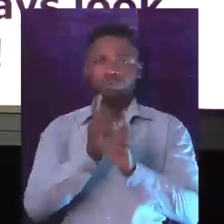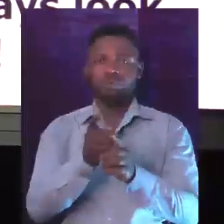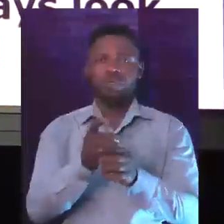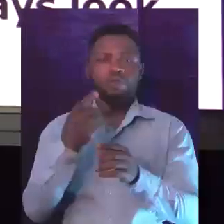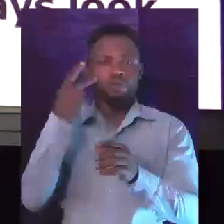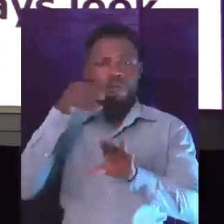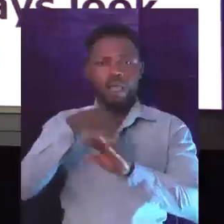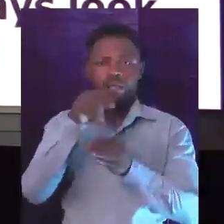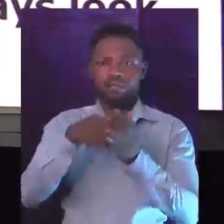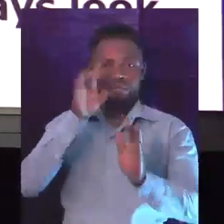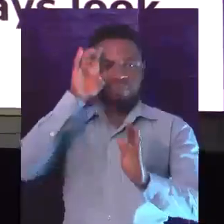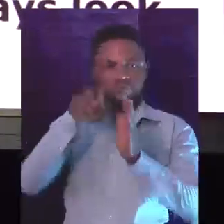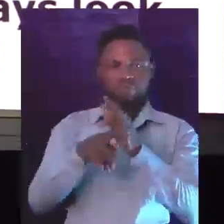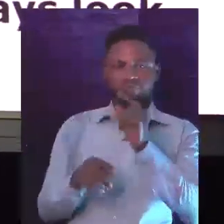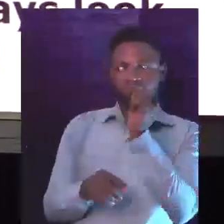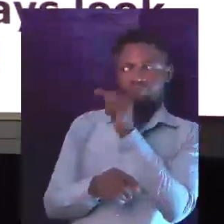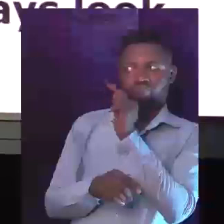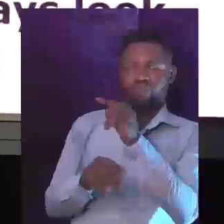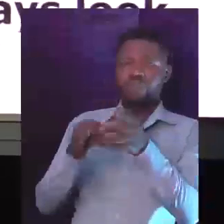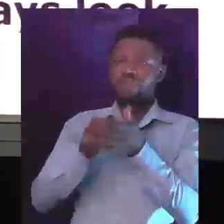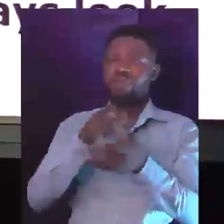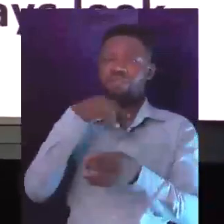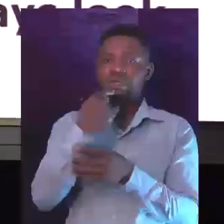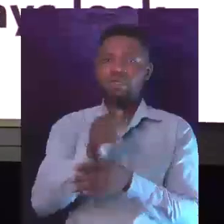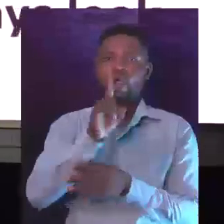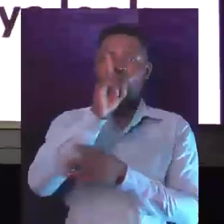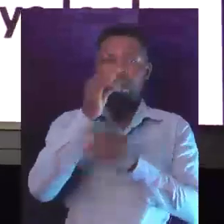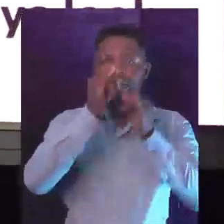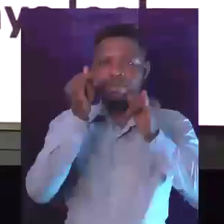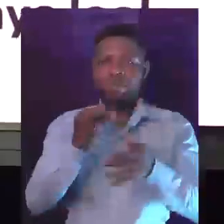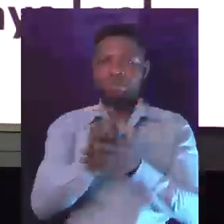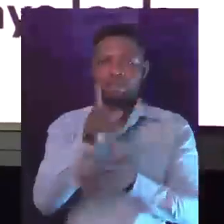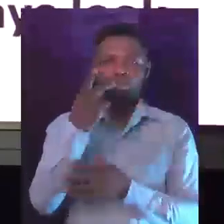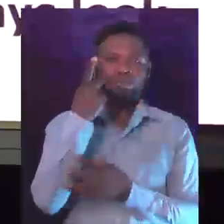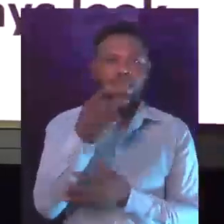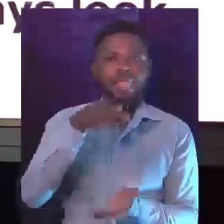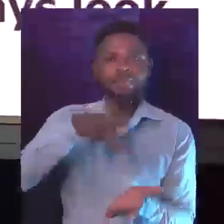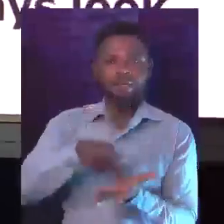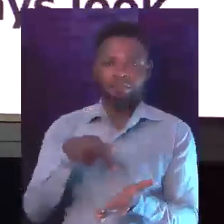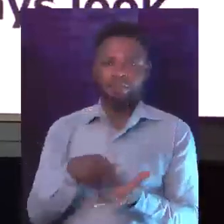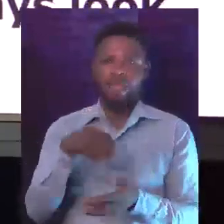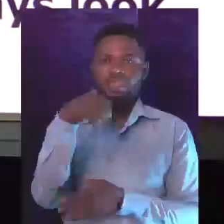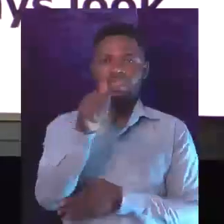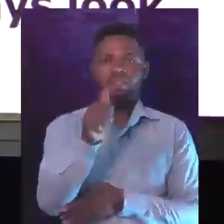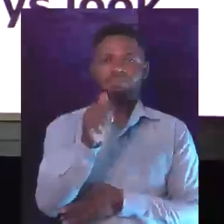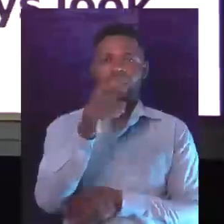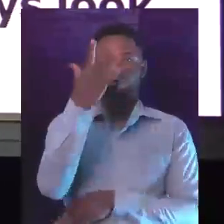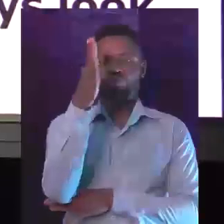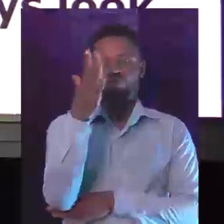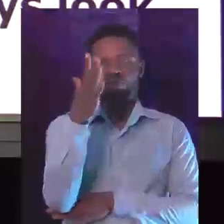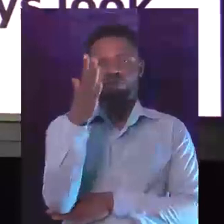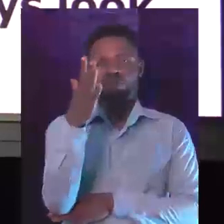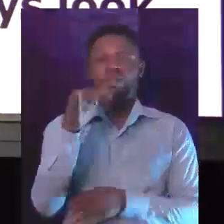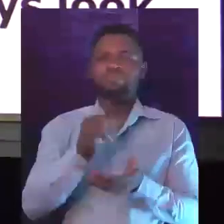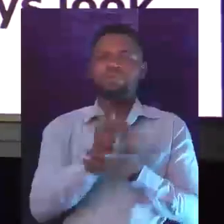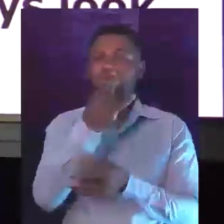at this picture very well. It says one image that you see represents 10 trees.